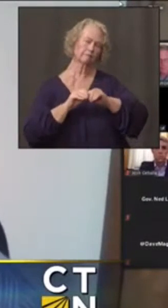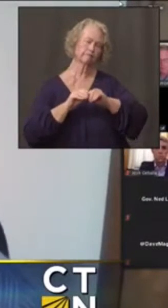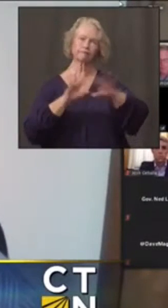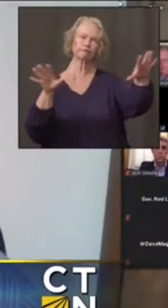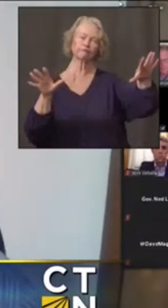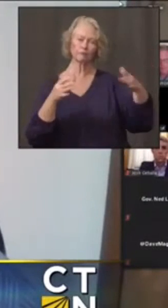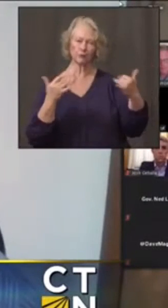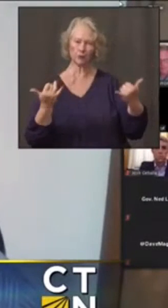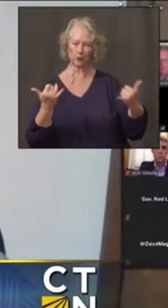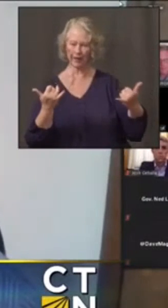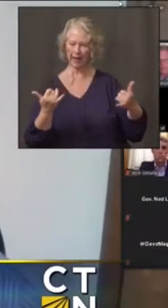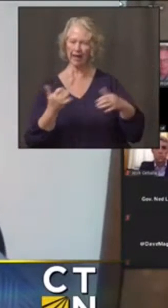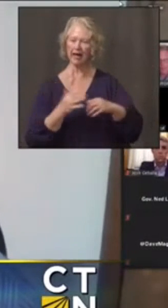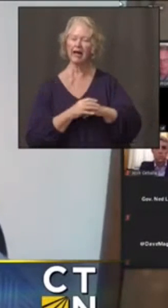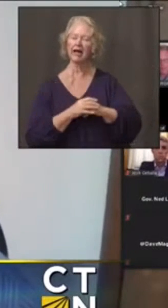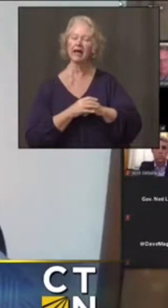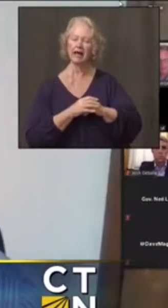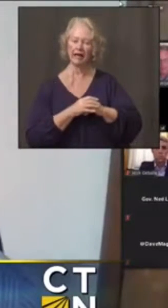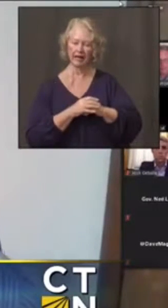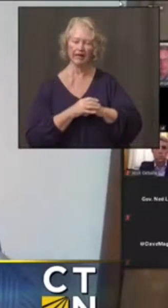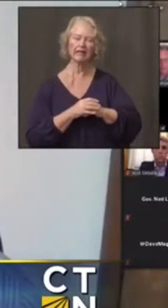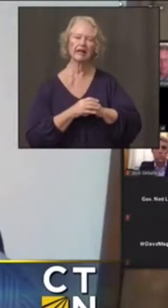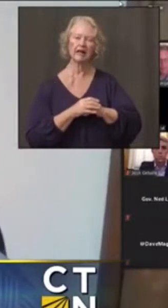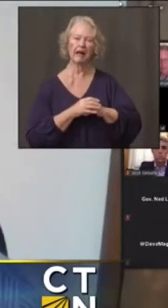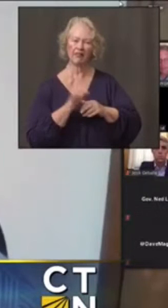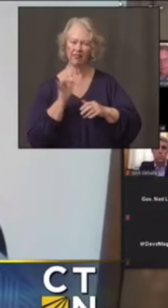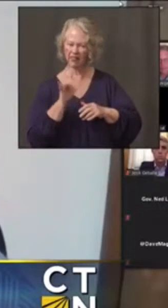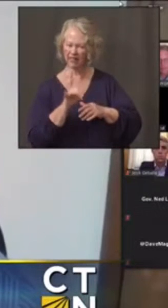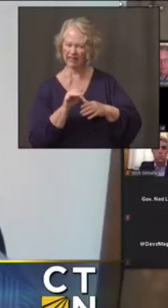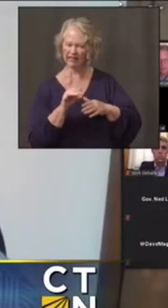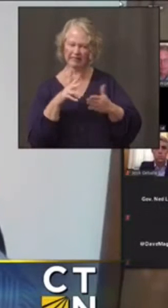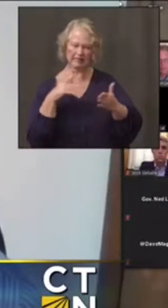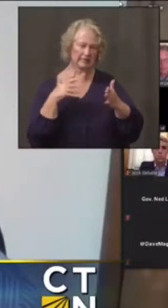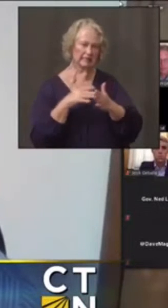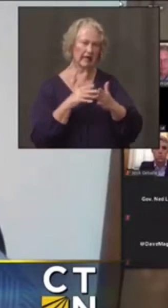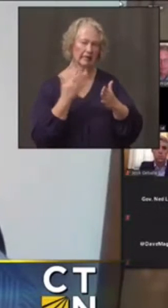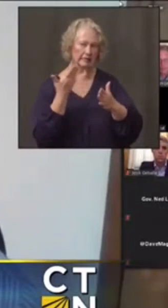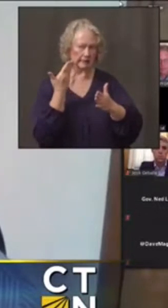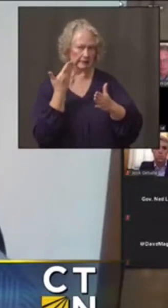an interim readout from the ongoing study showing